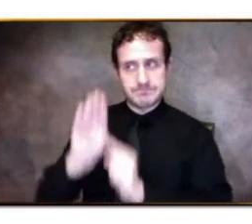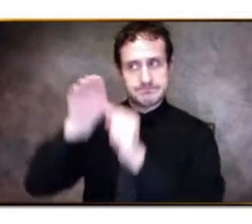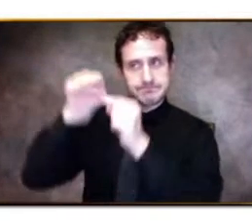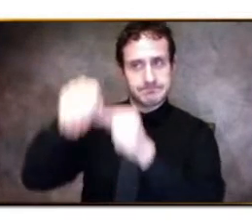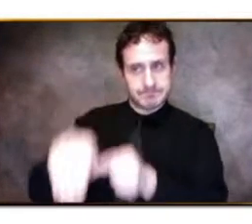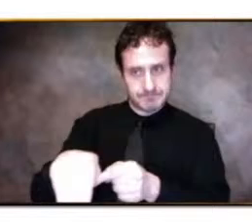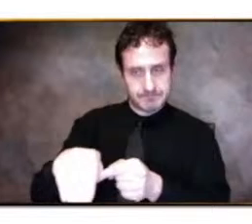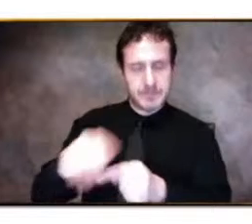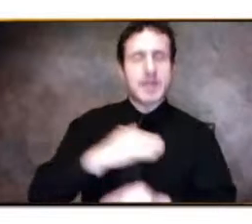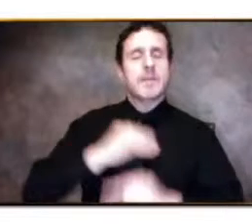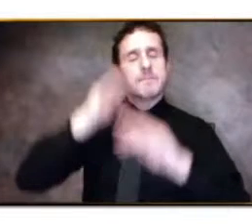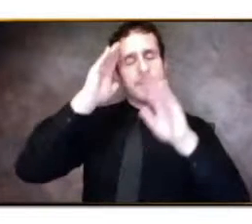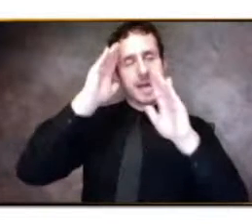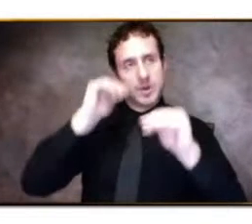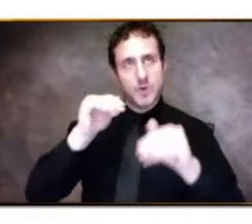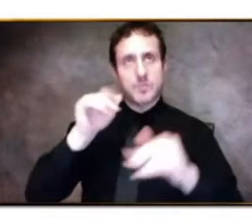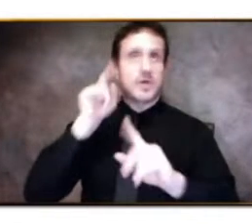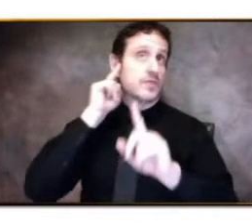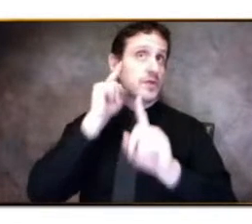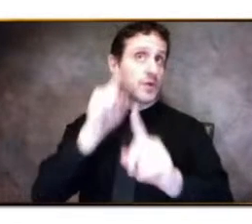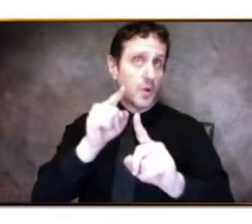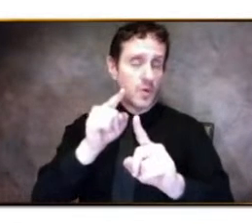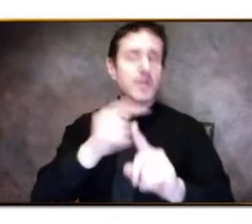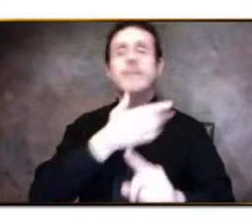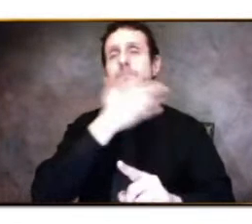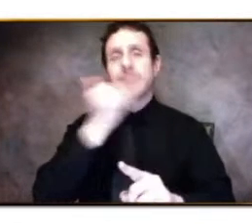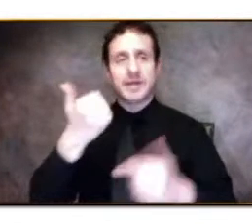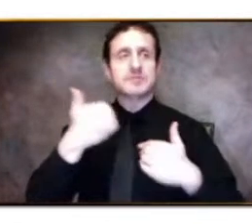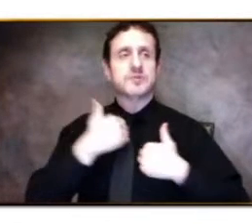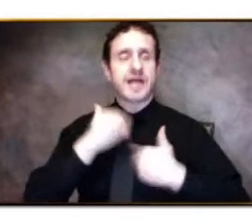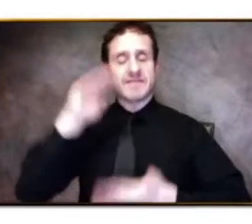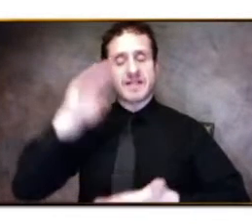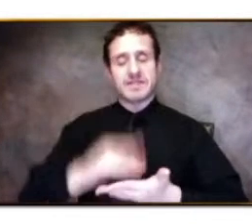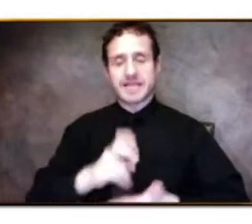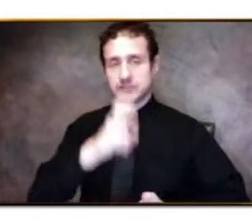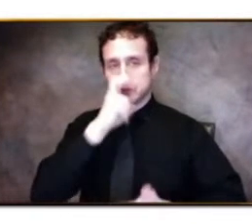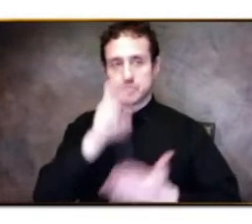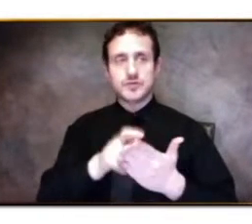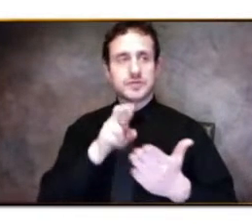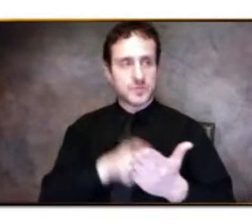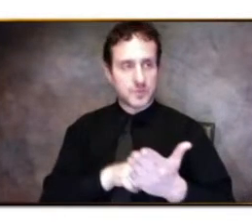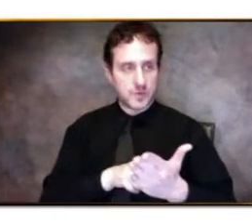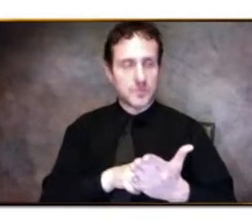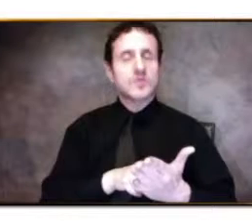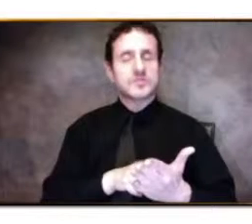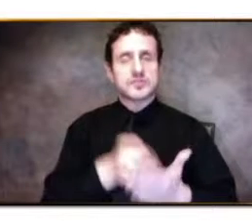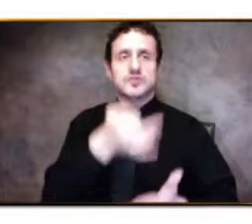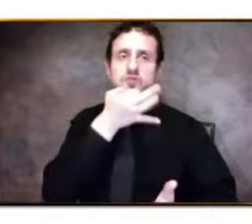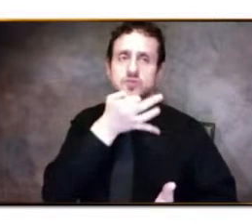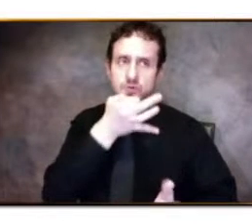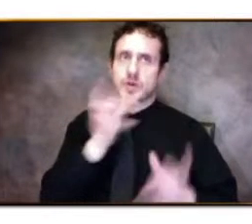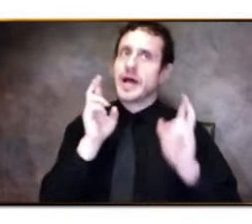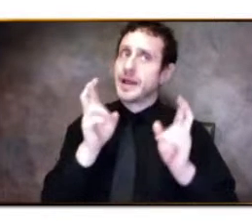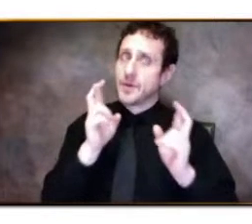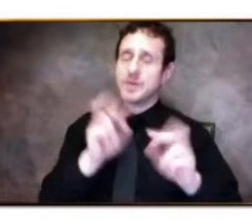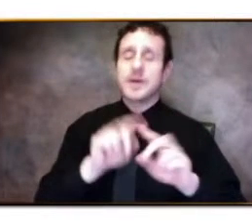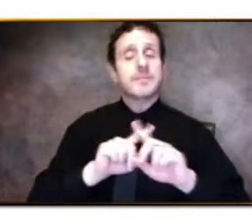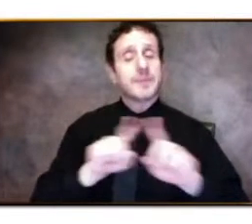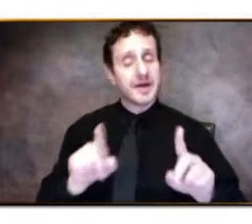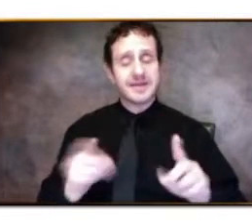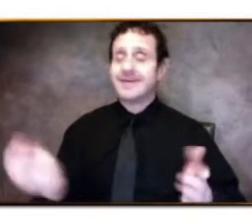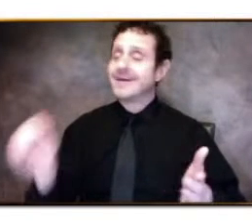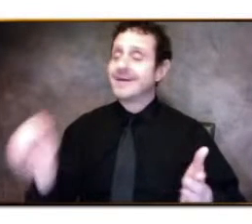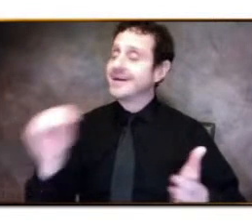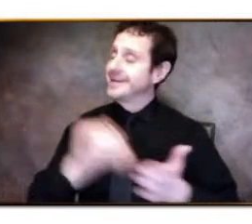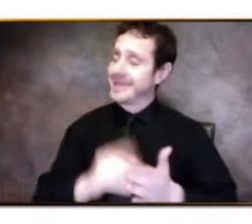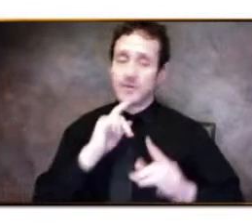goal was sooner is better than later, of course, for us to get out of Tier 3 resurgence mitigations. But it will, again, be